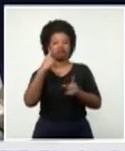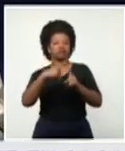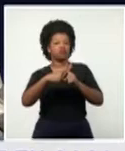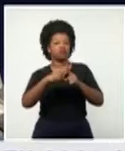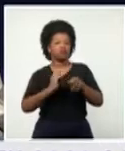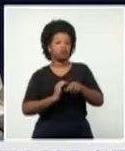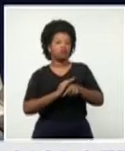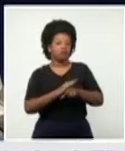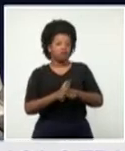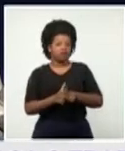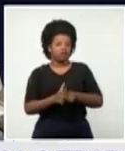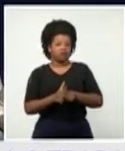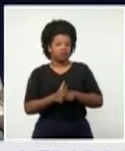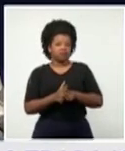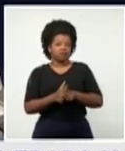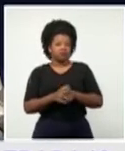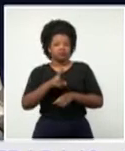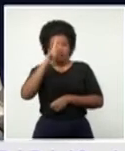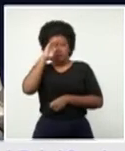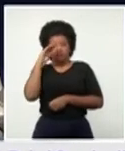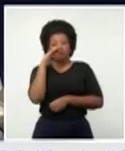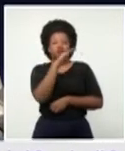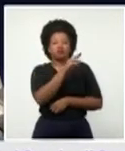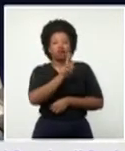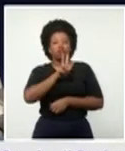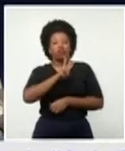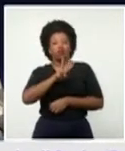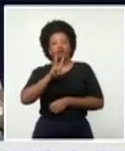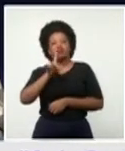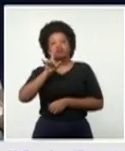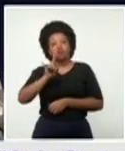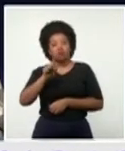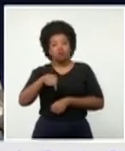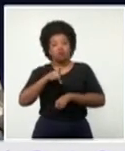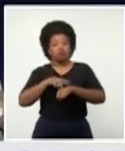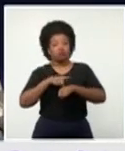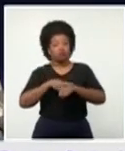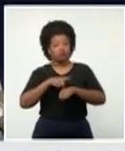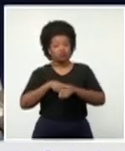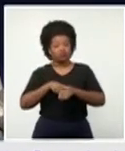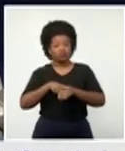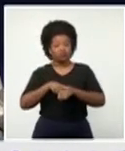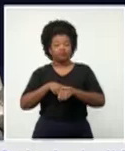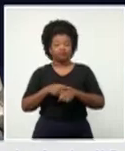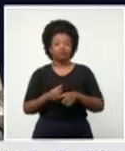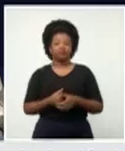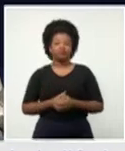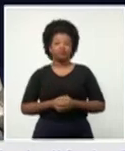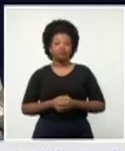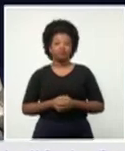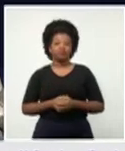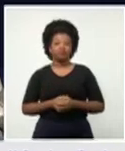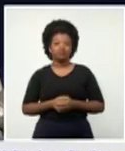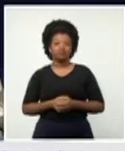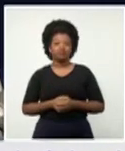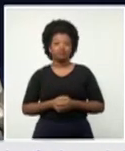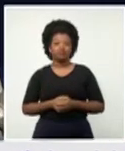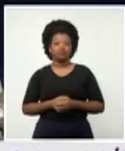diagnosed with the disease in Cuba, 229 are admitted as active cases. Of them,